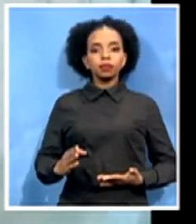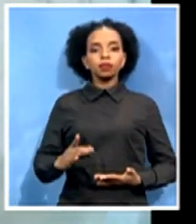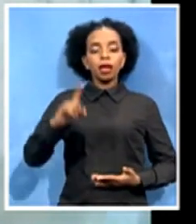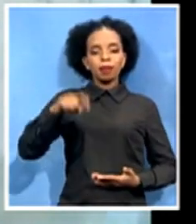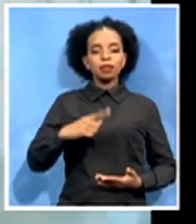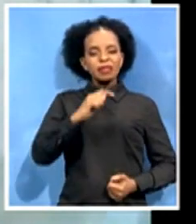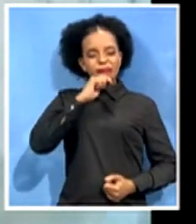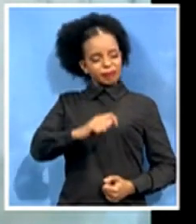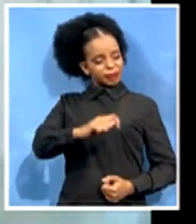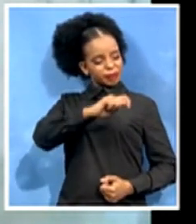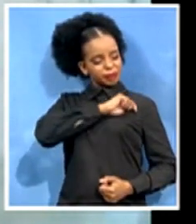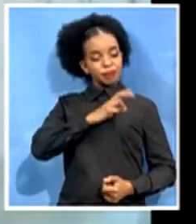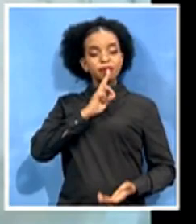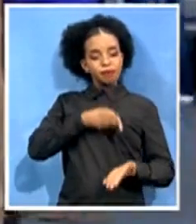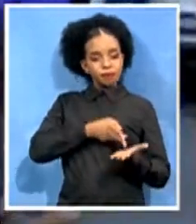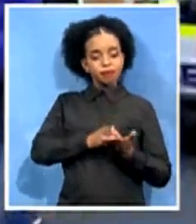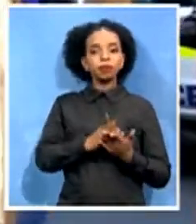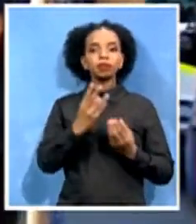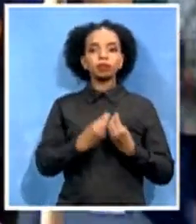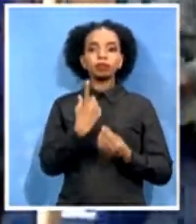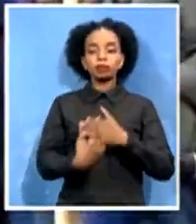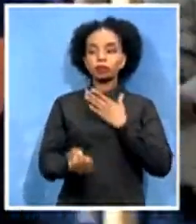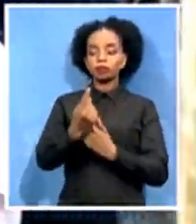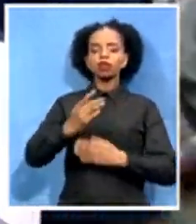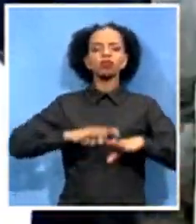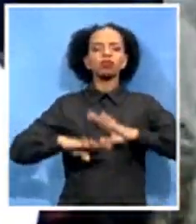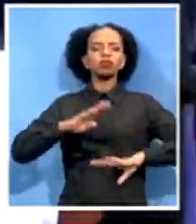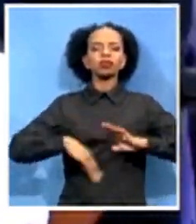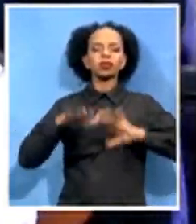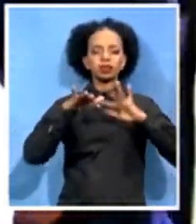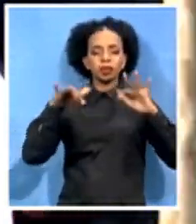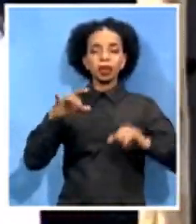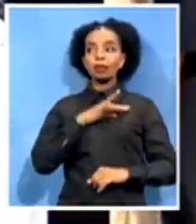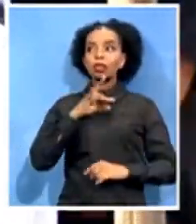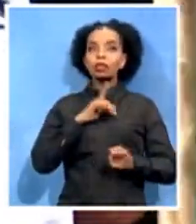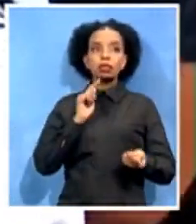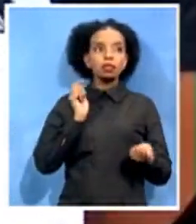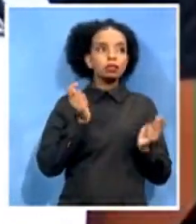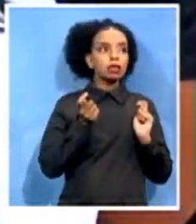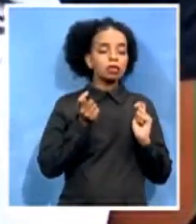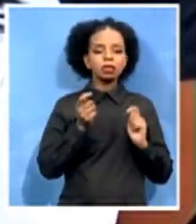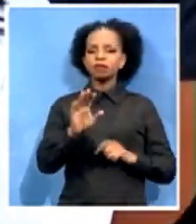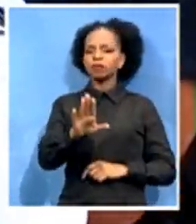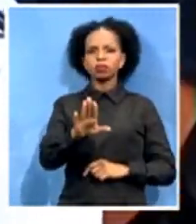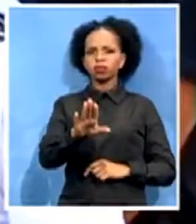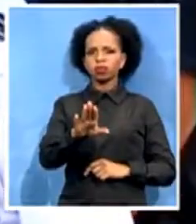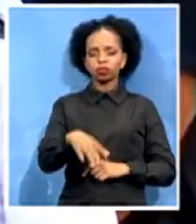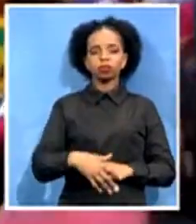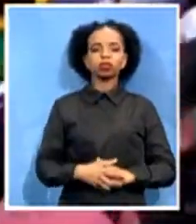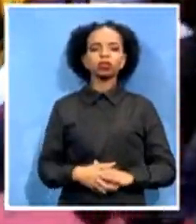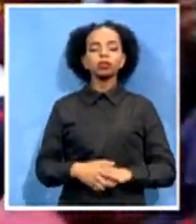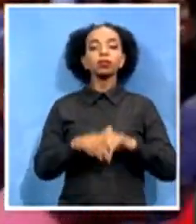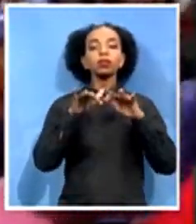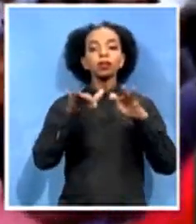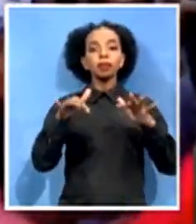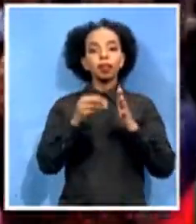also to not tolerate those who are in fear of change. Many students believe that social media acts as a gatekeeper and is a